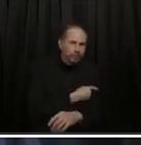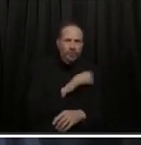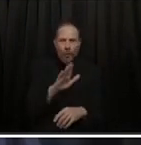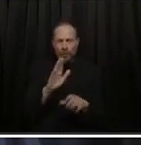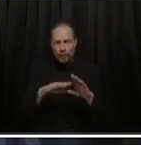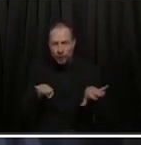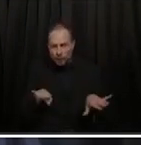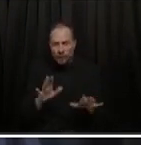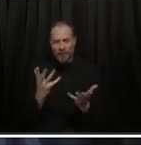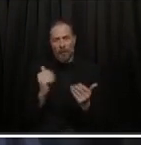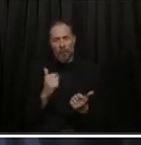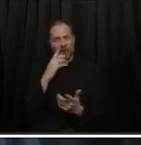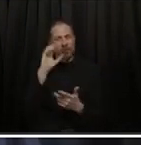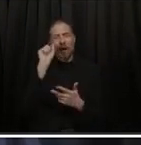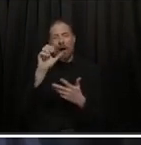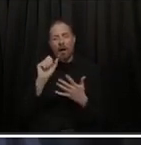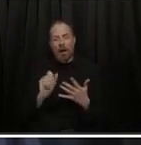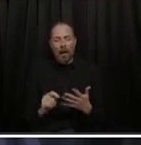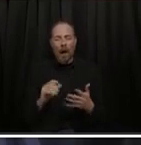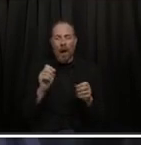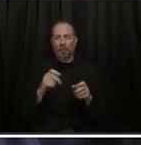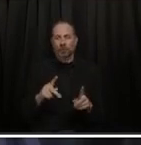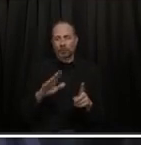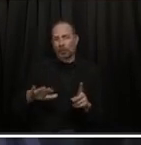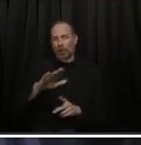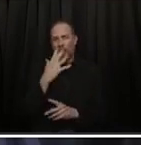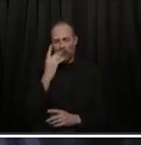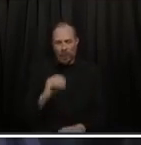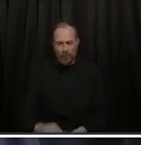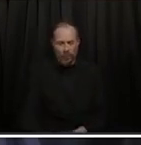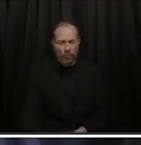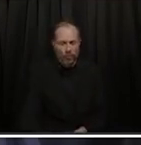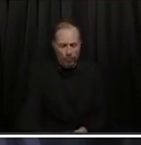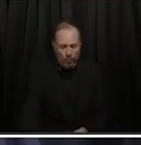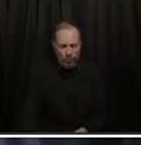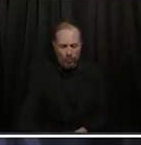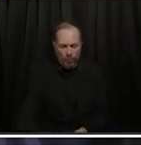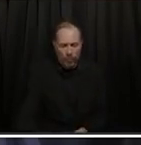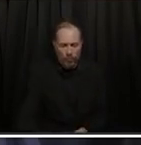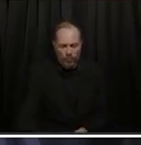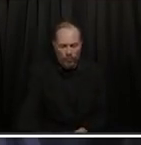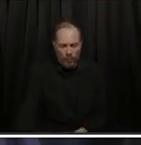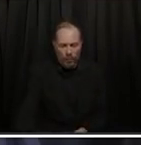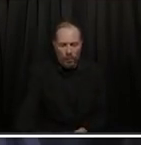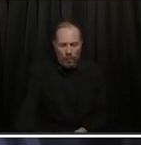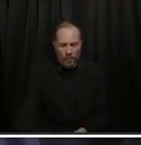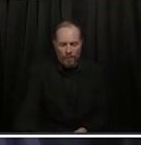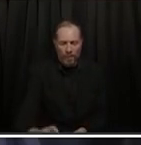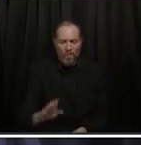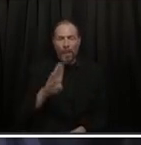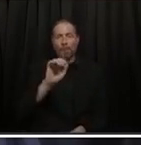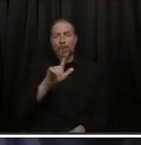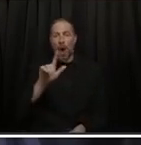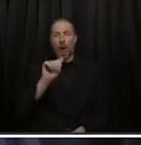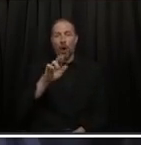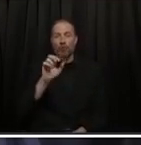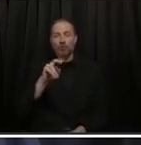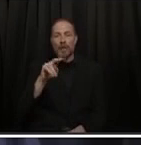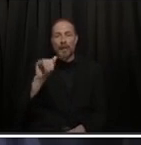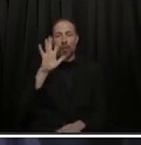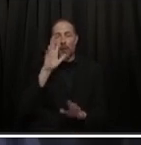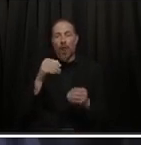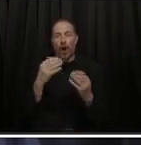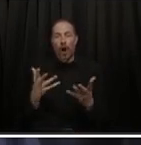those opportunities across Colorado. We are, first of all, Ball Arena is going to offer boosters and